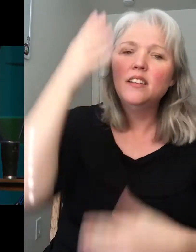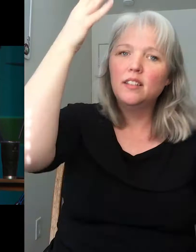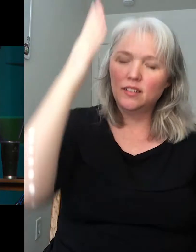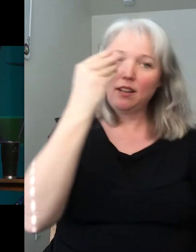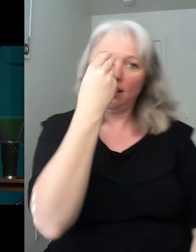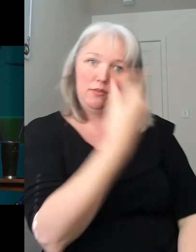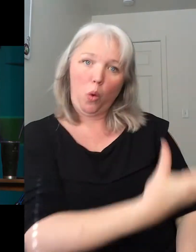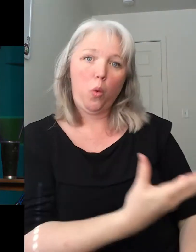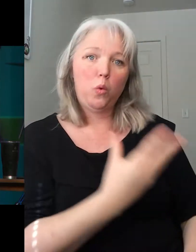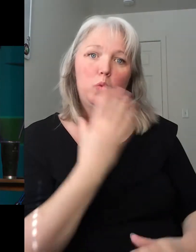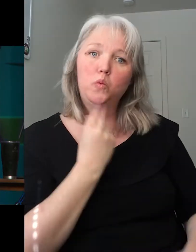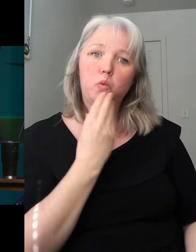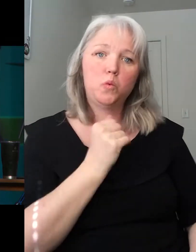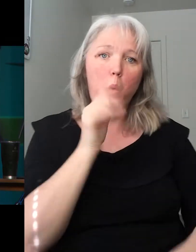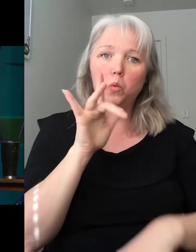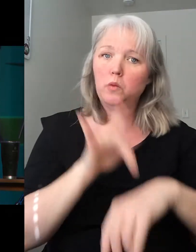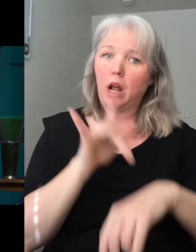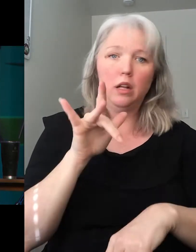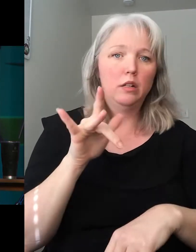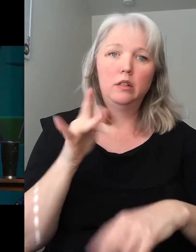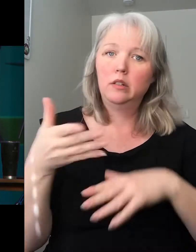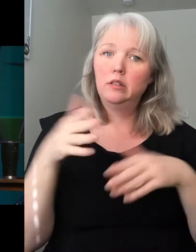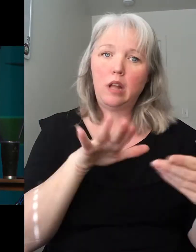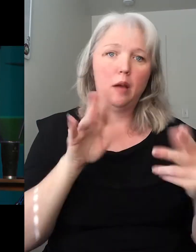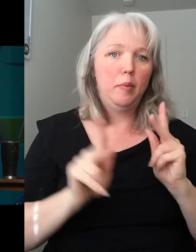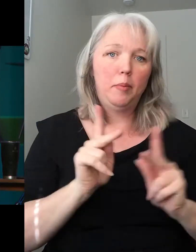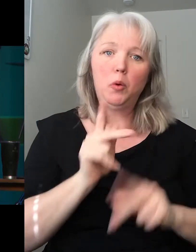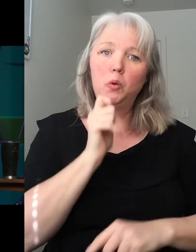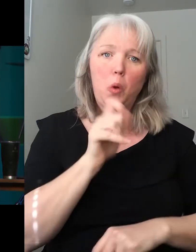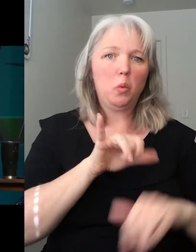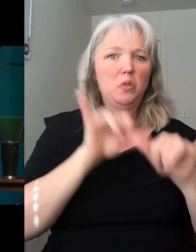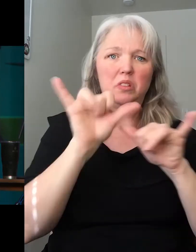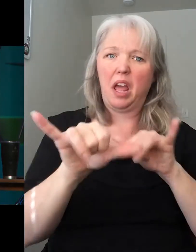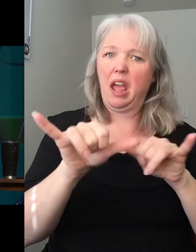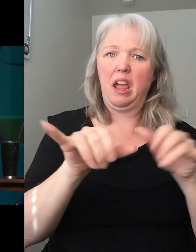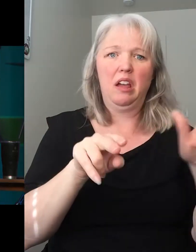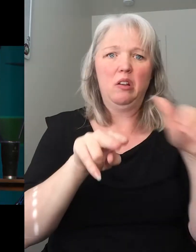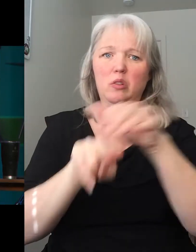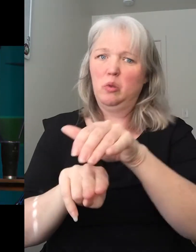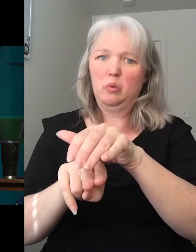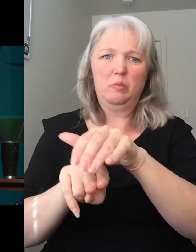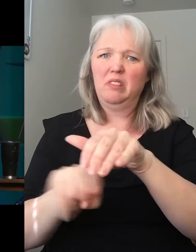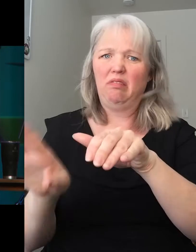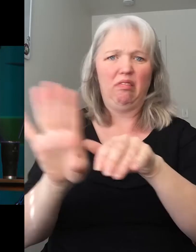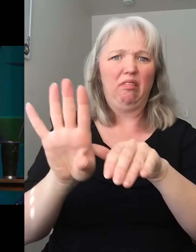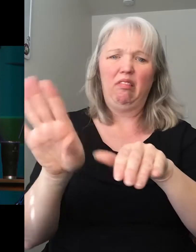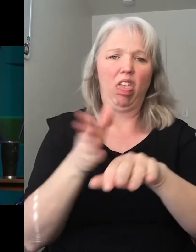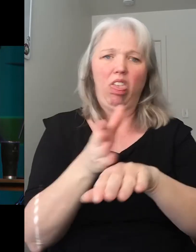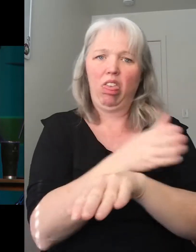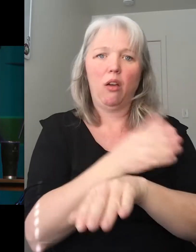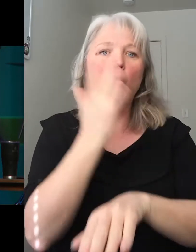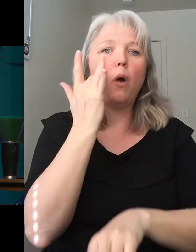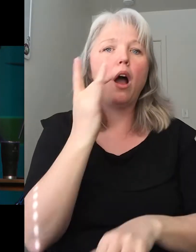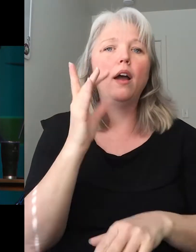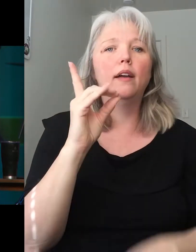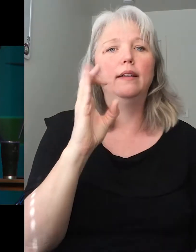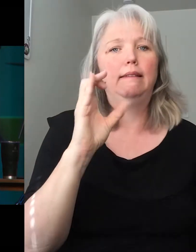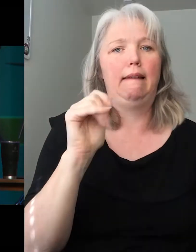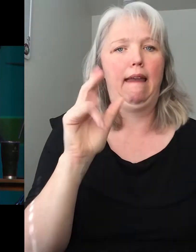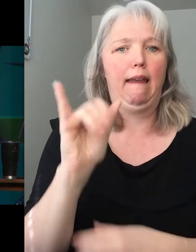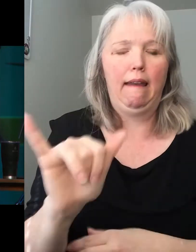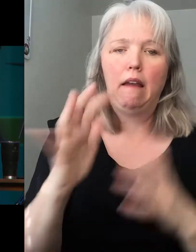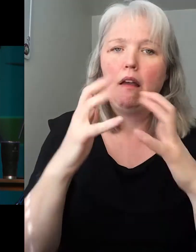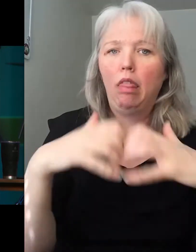because God had told the Jews, don't touch dead people and don't stay in their tombs. Stay away from that because of the